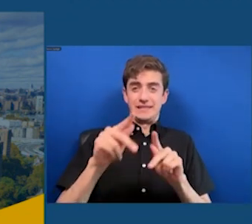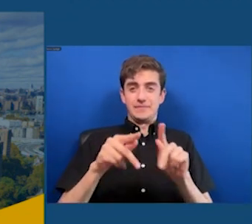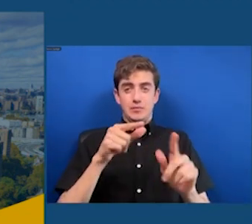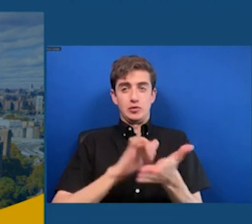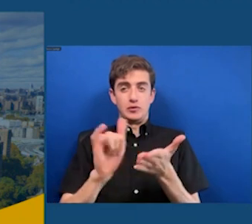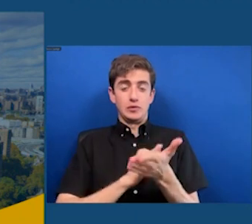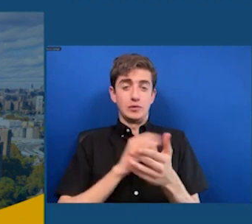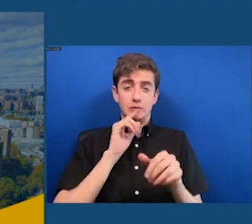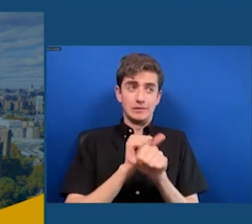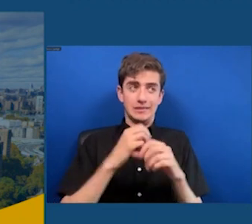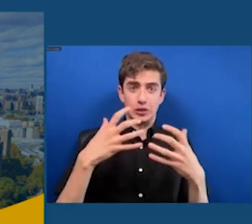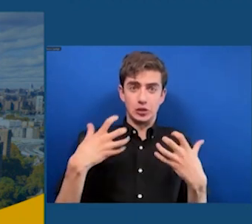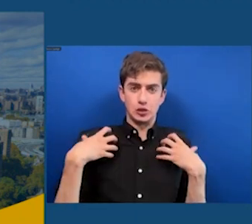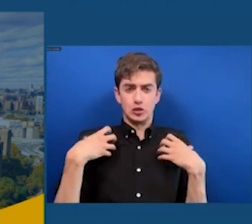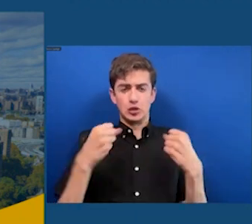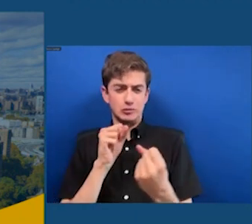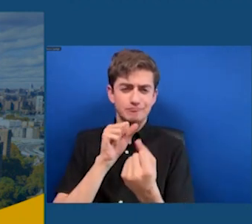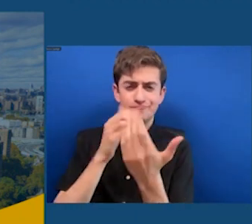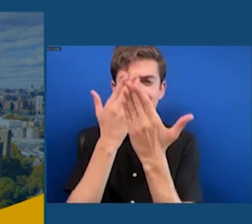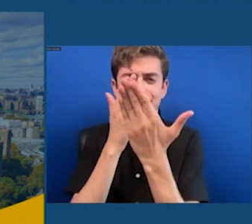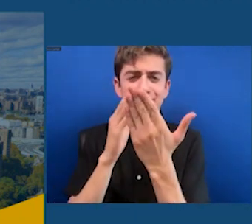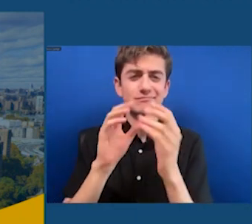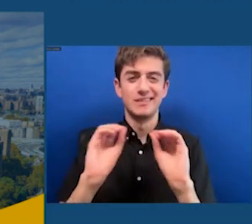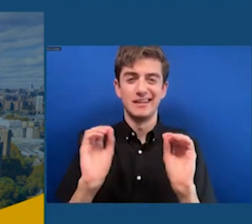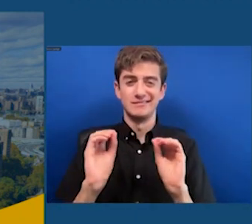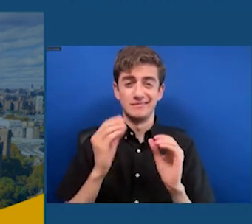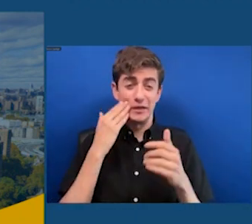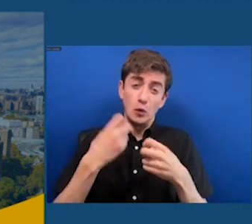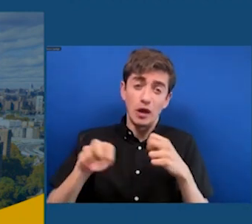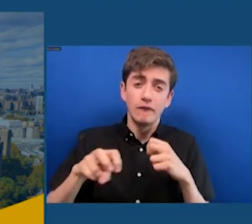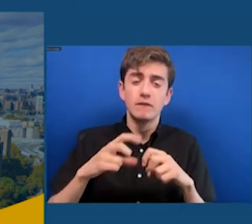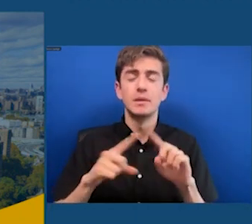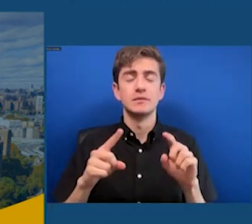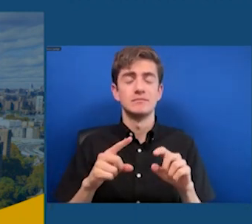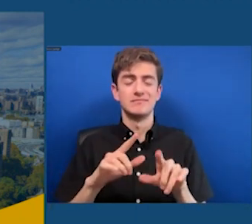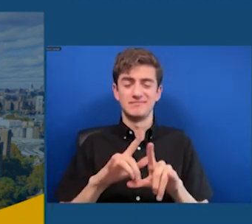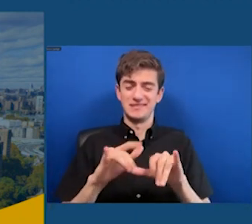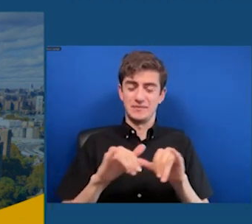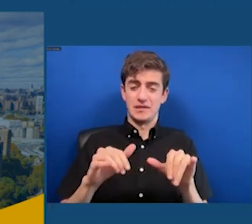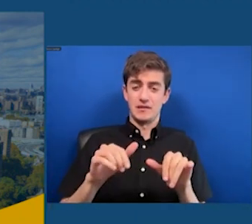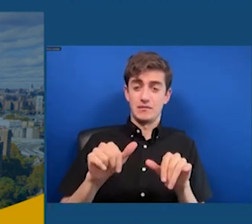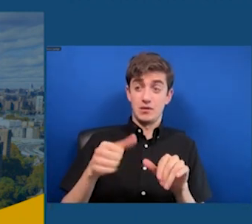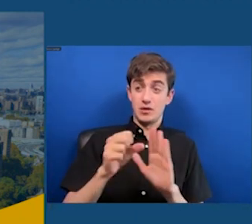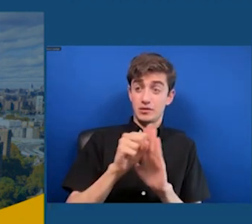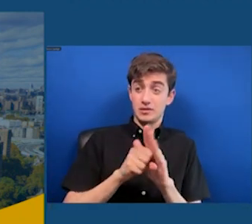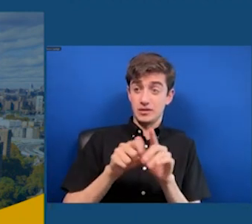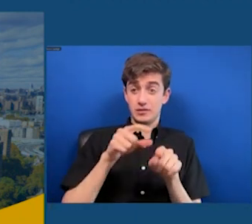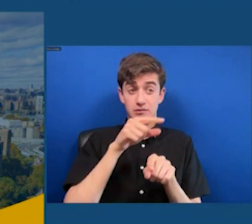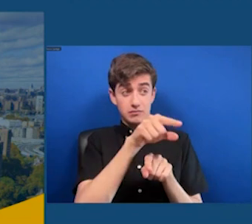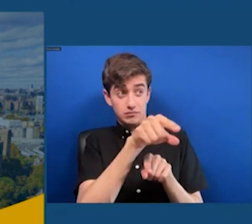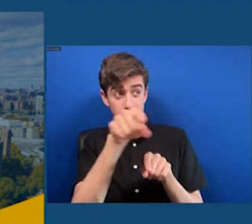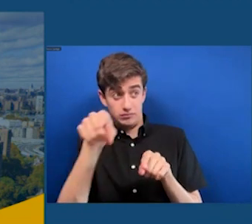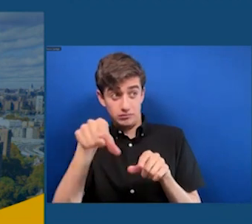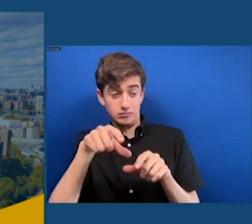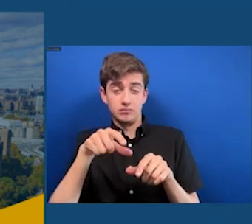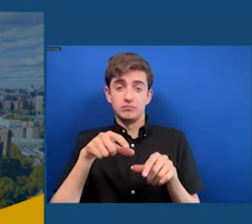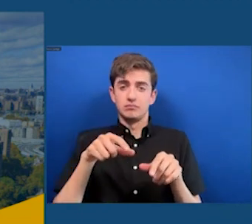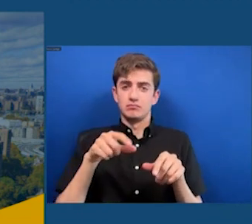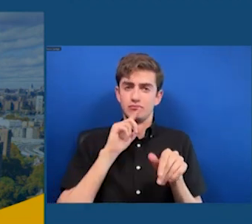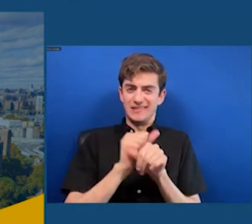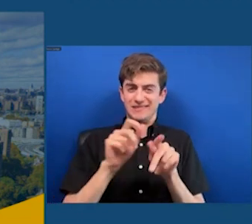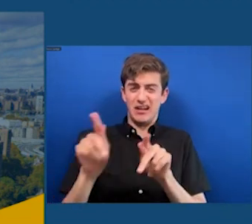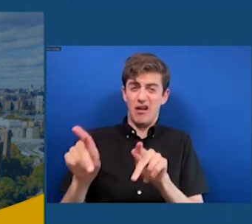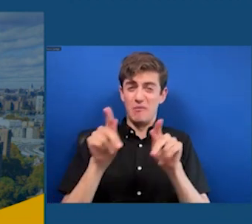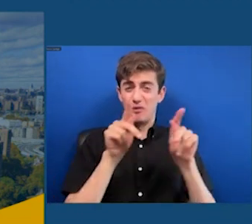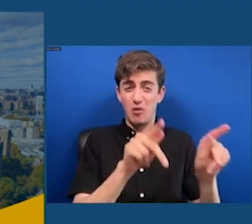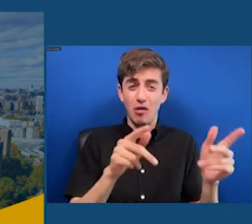do. But meanwhile, neighboring states with very comparable, they